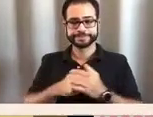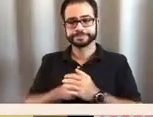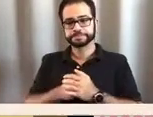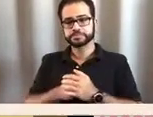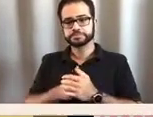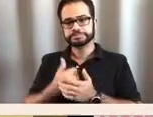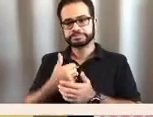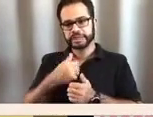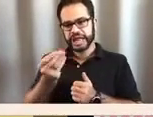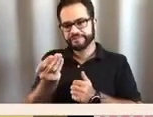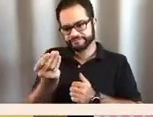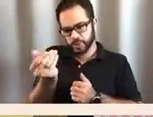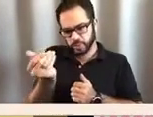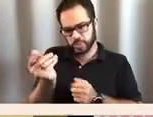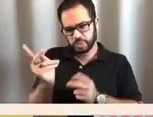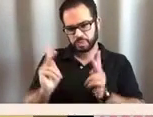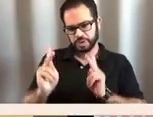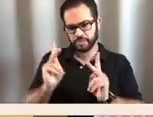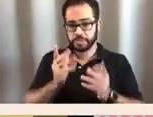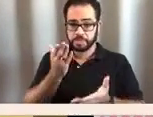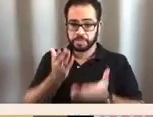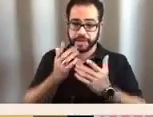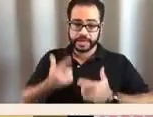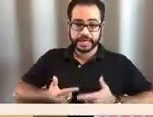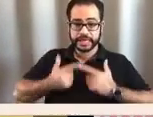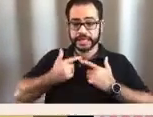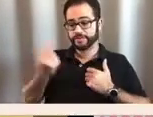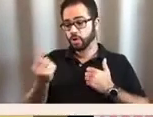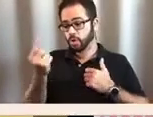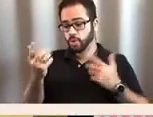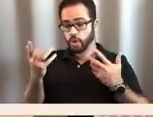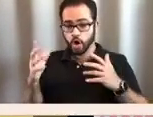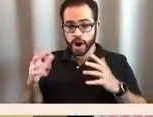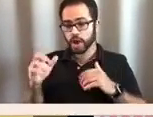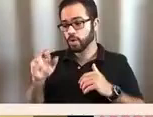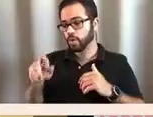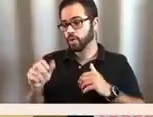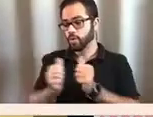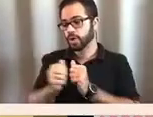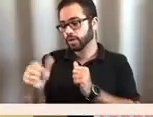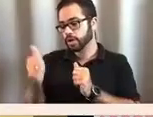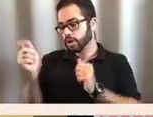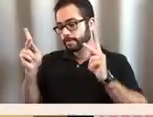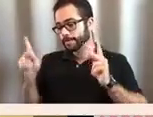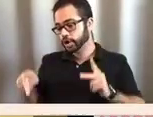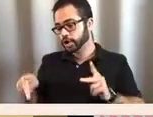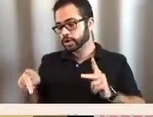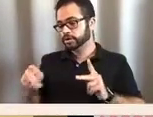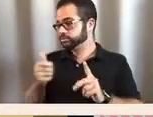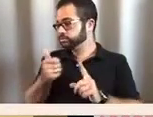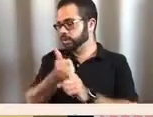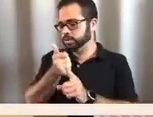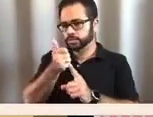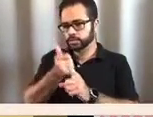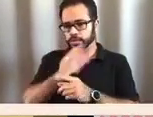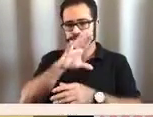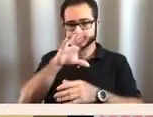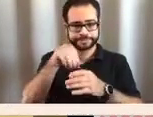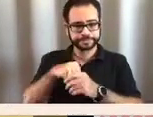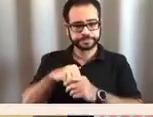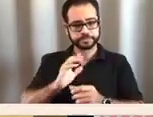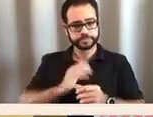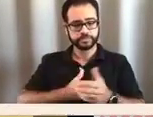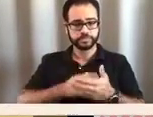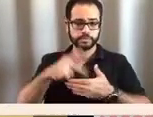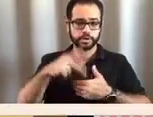just a few who may have lived alone or with someone who enter our program. And so